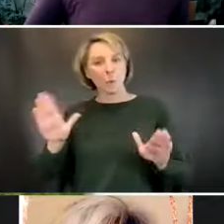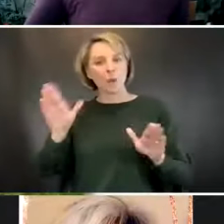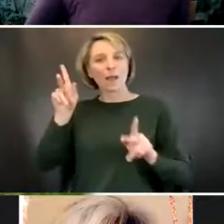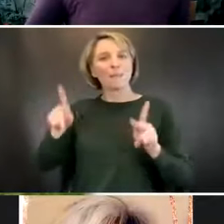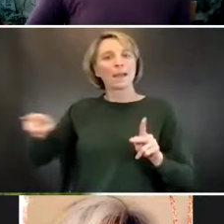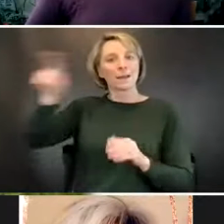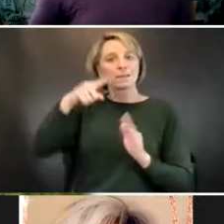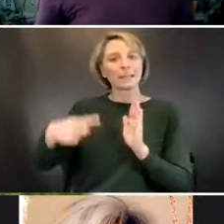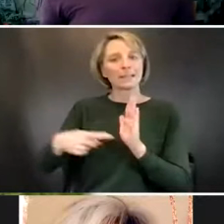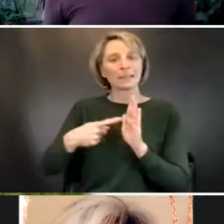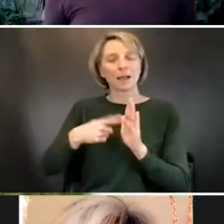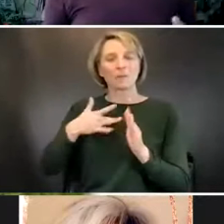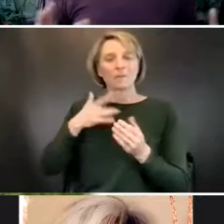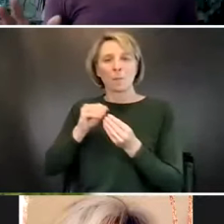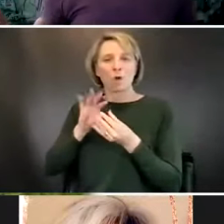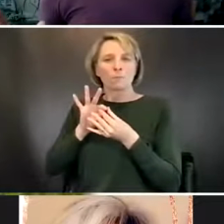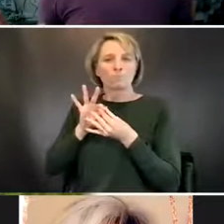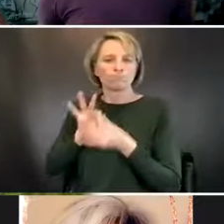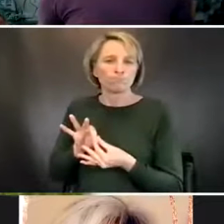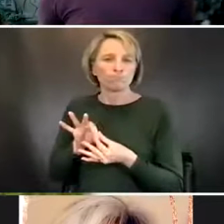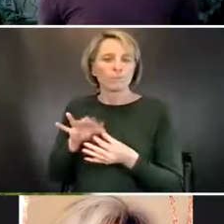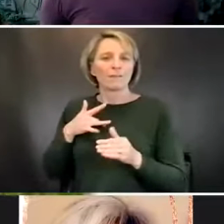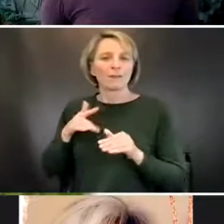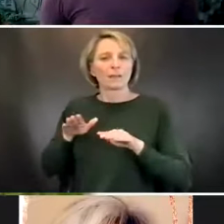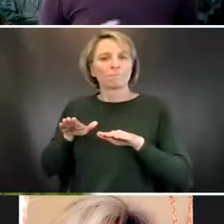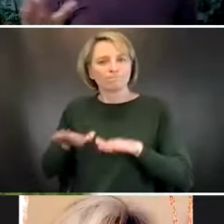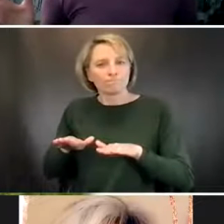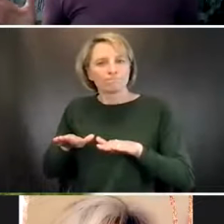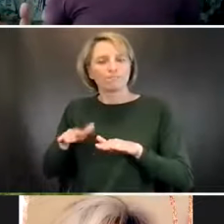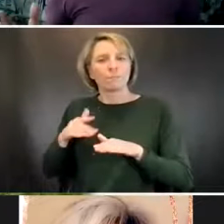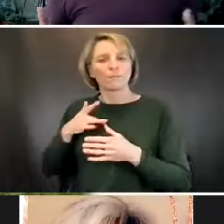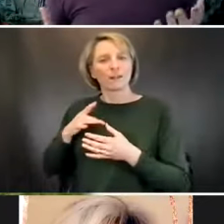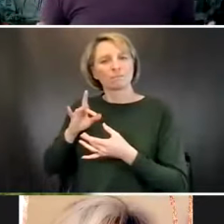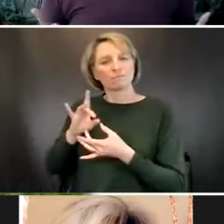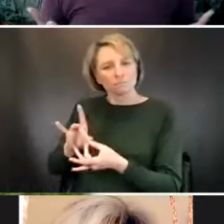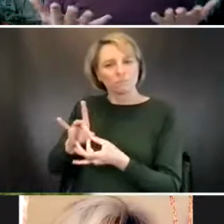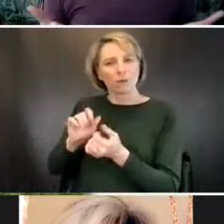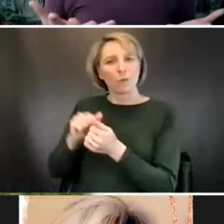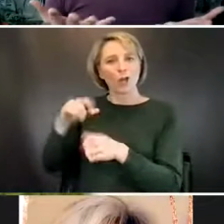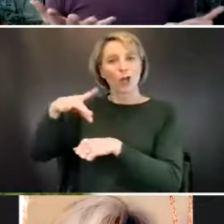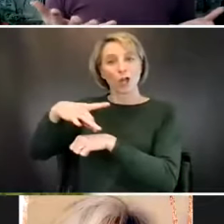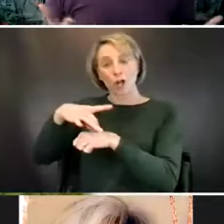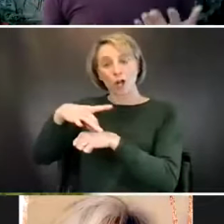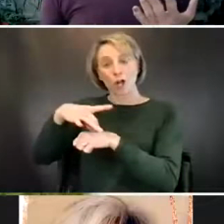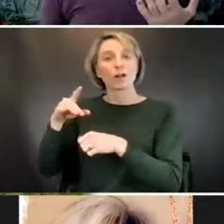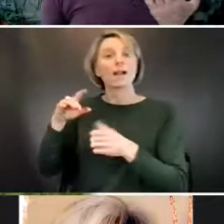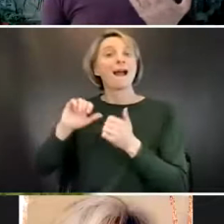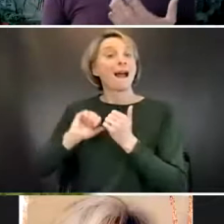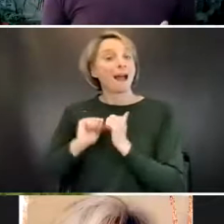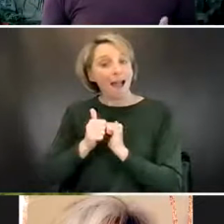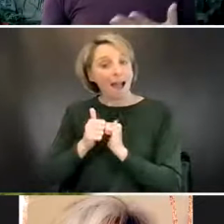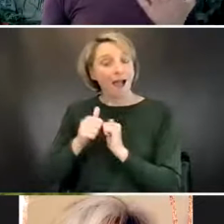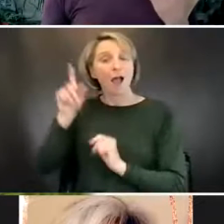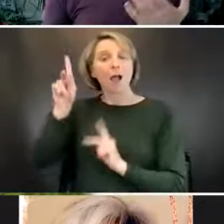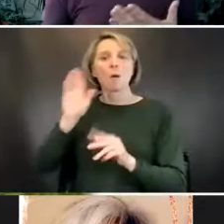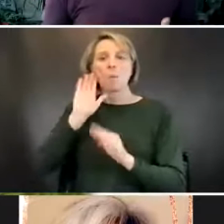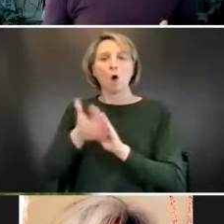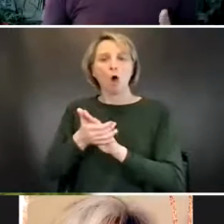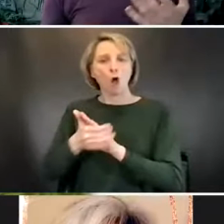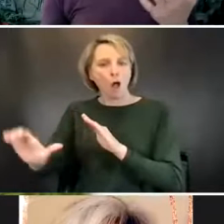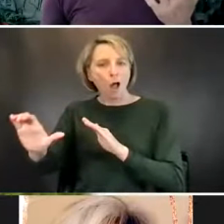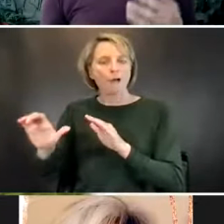shoes and socks off in all manner of weather and go out and find a patch of earth, whether that's grass